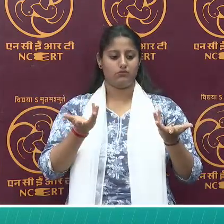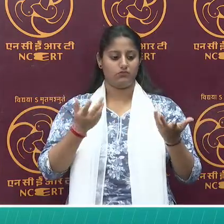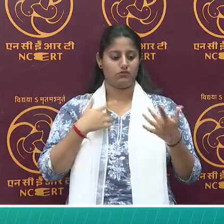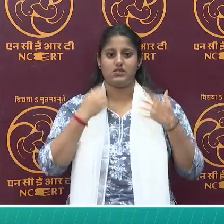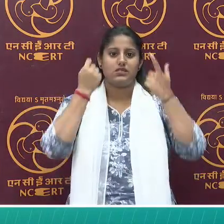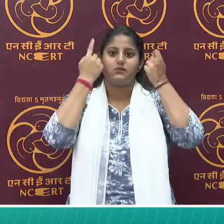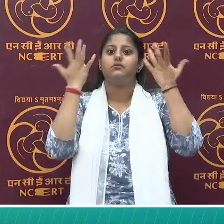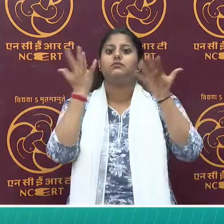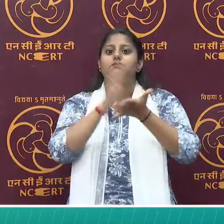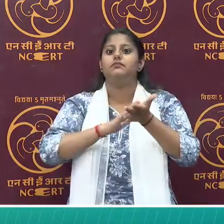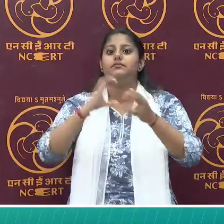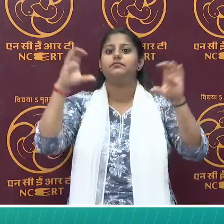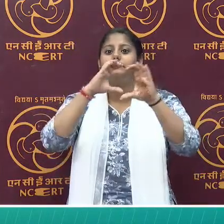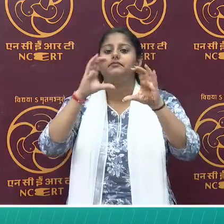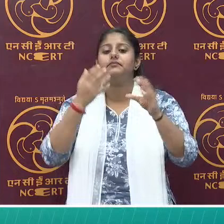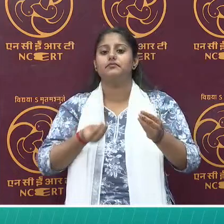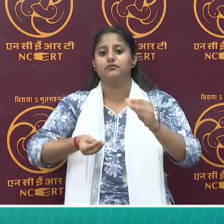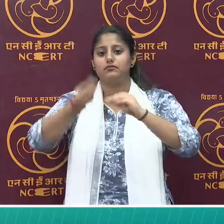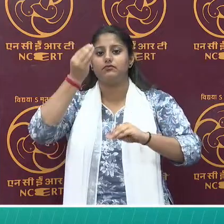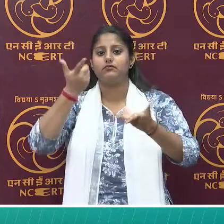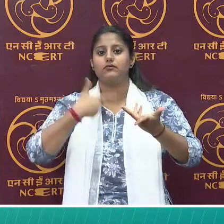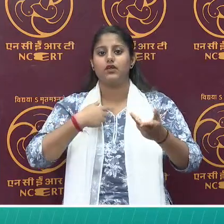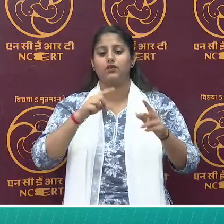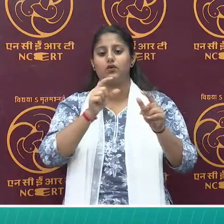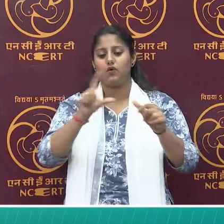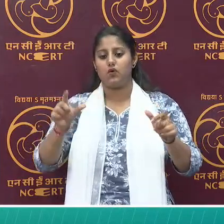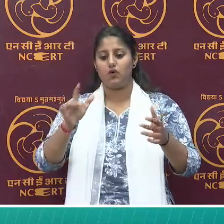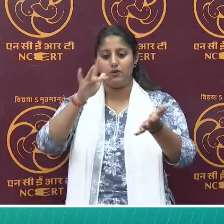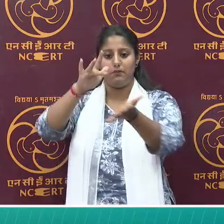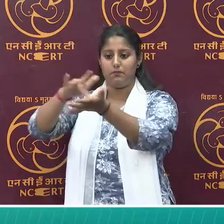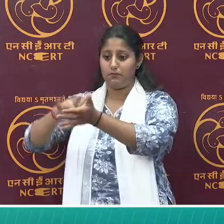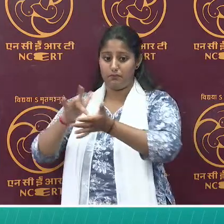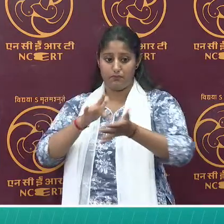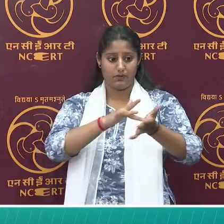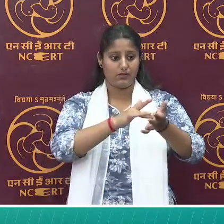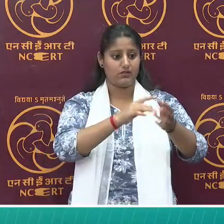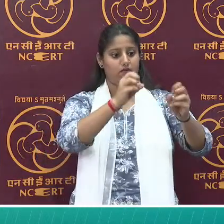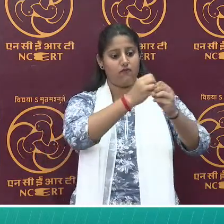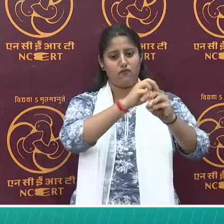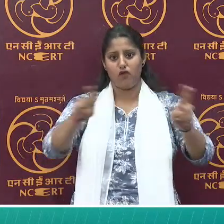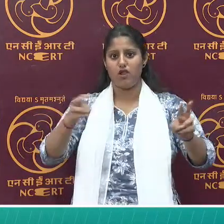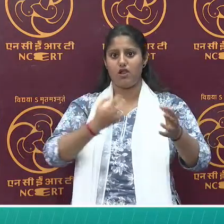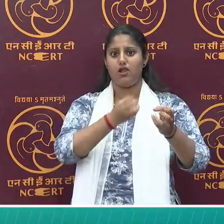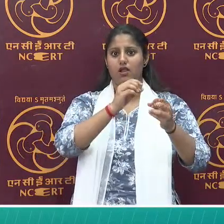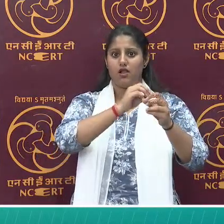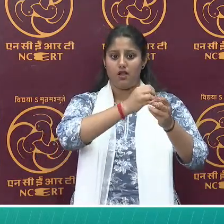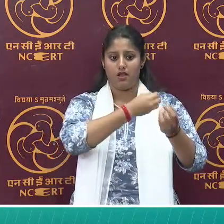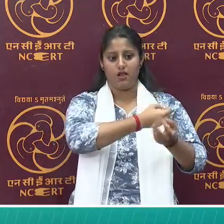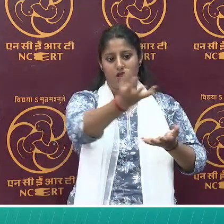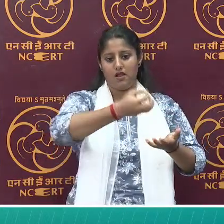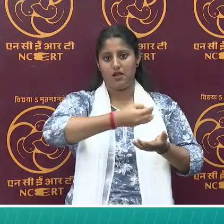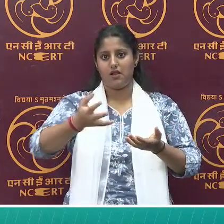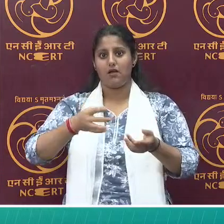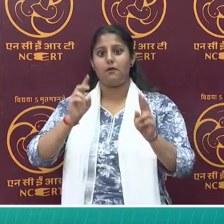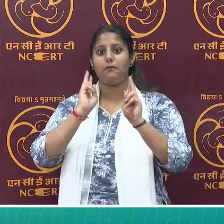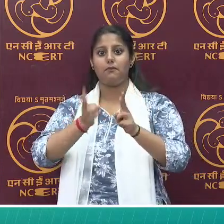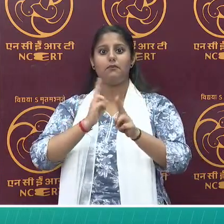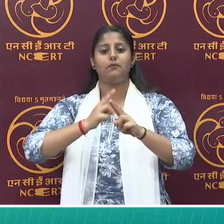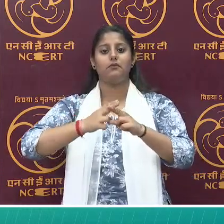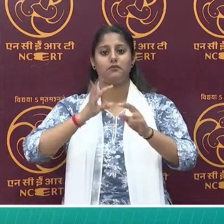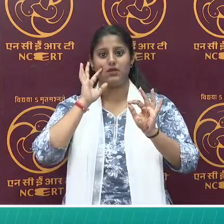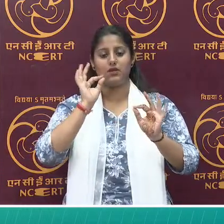they'll grow, right? So each and every plant will fight for nutrition. Absolutely. And they'll not grow